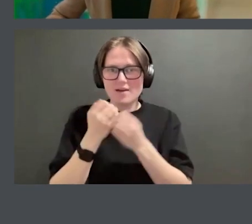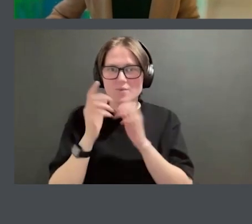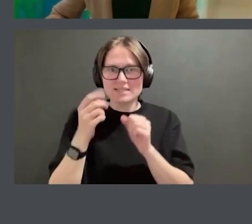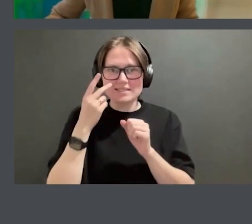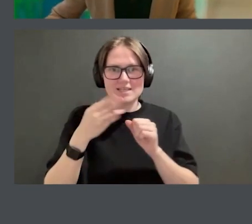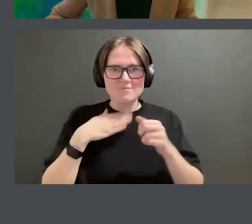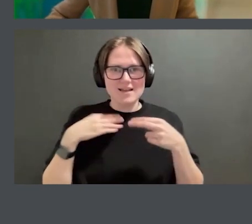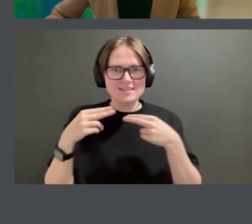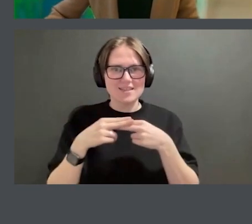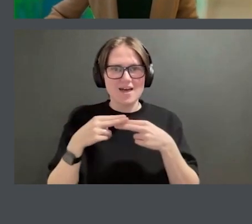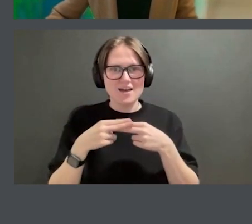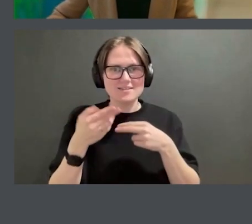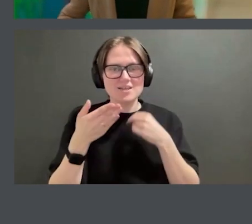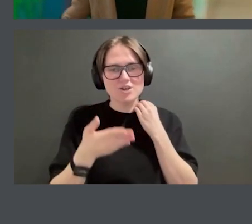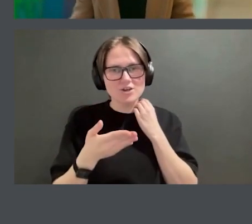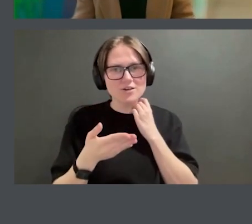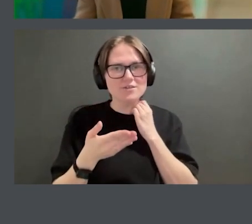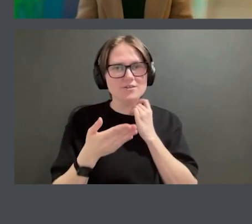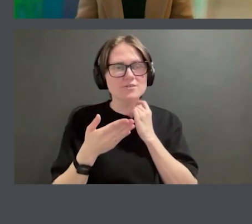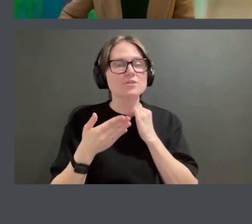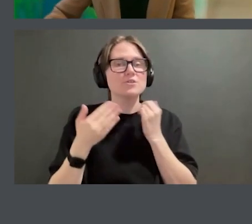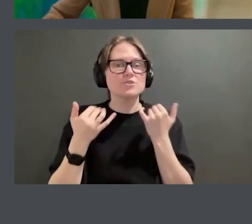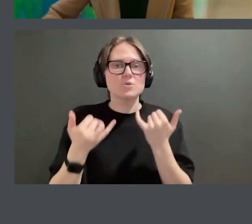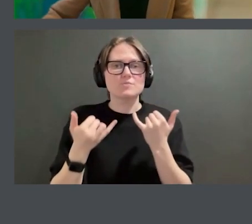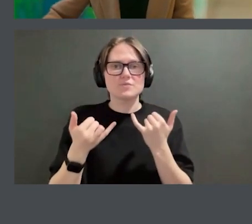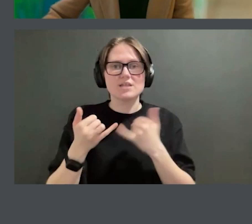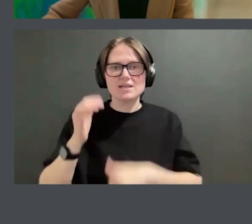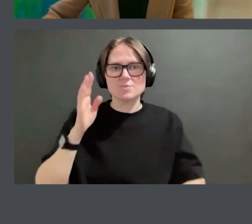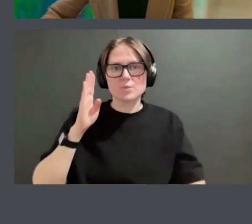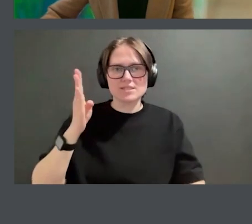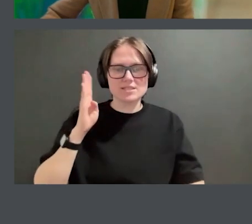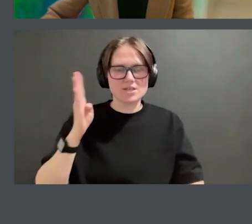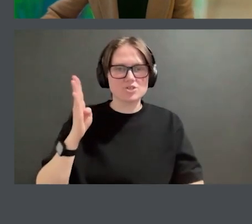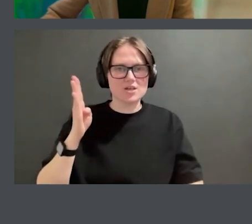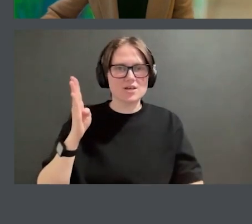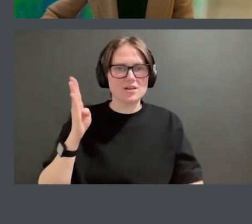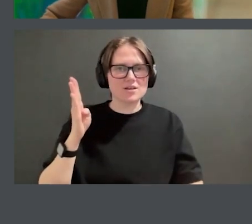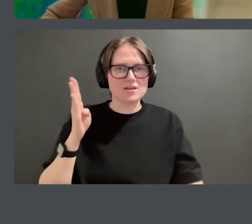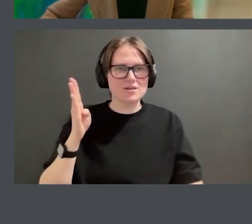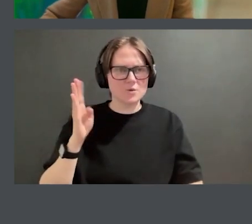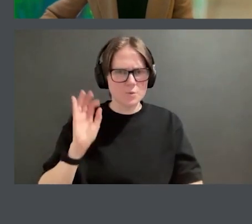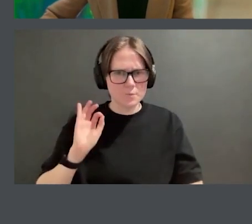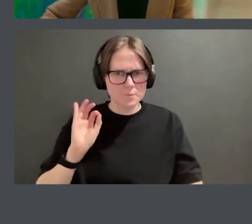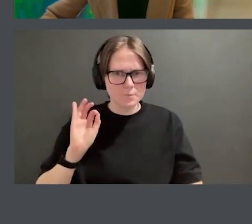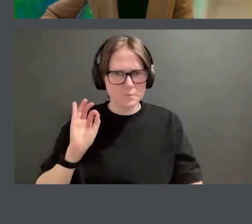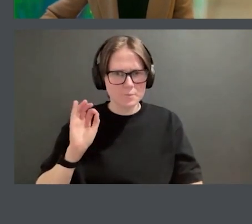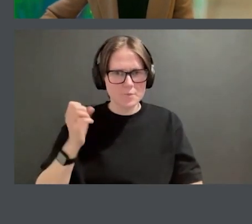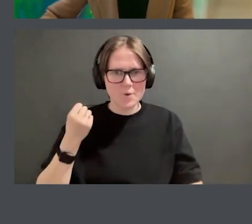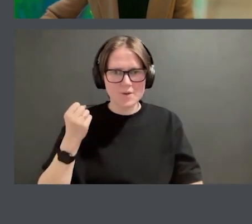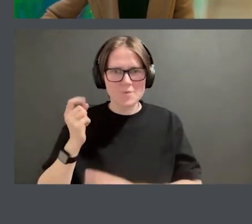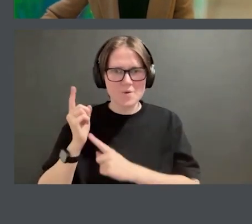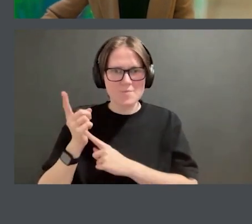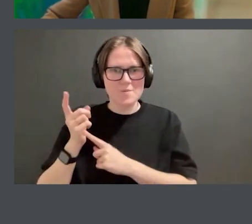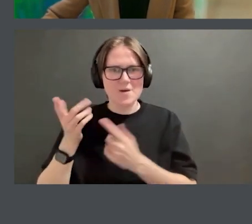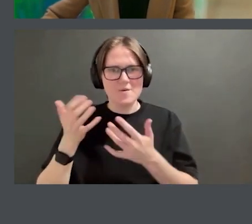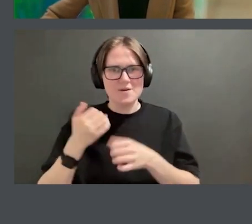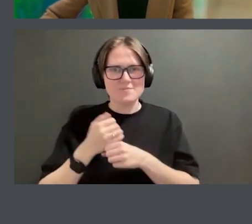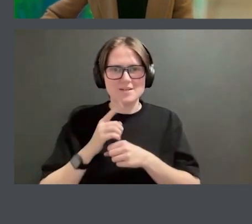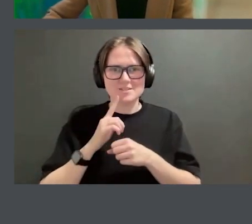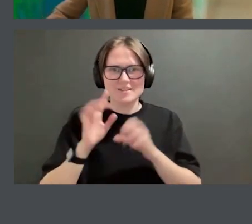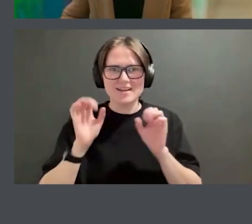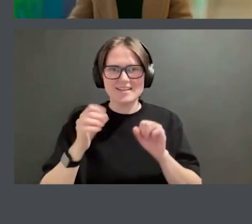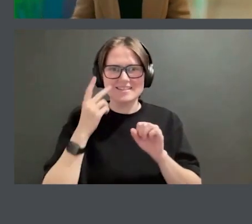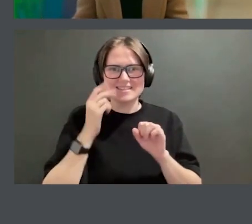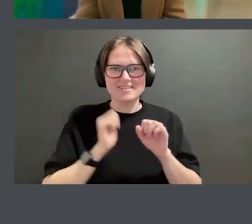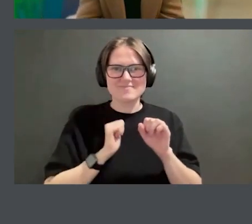my slides here. So today's presentation will be on, oh, hang on one moment. I want to make sure that I can